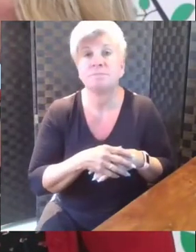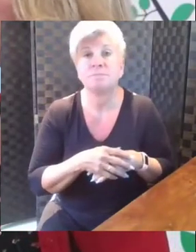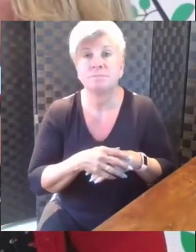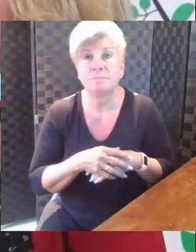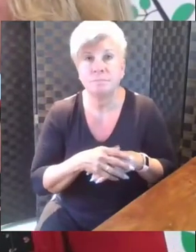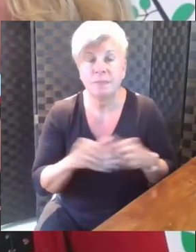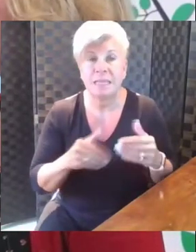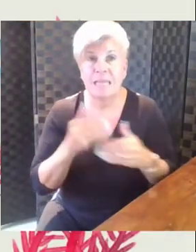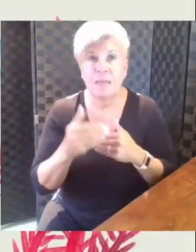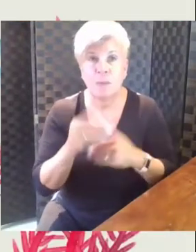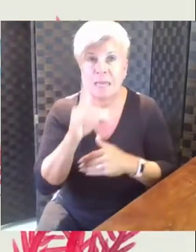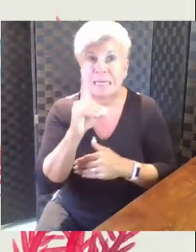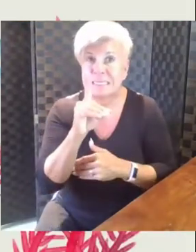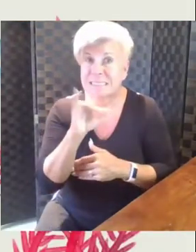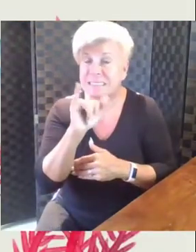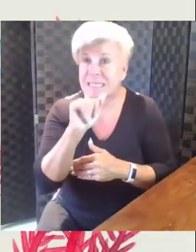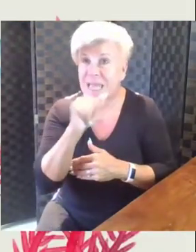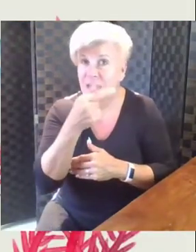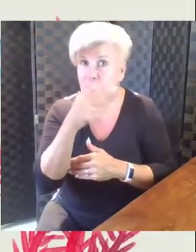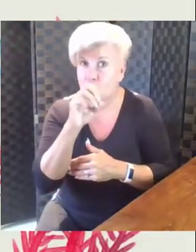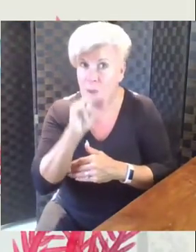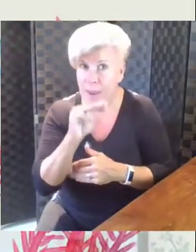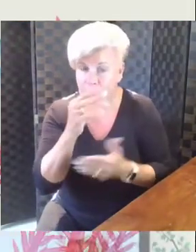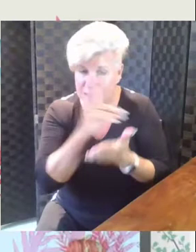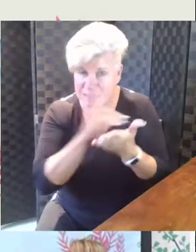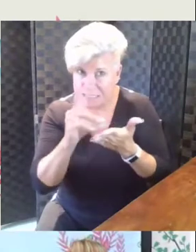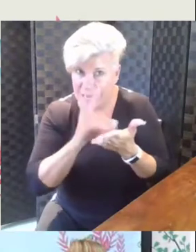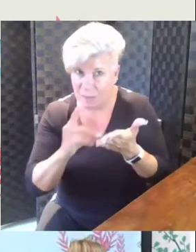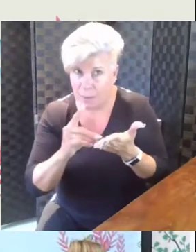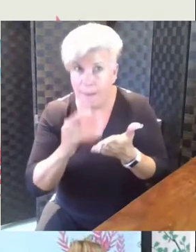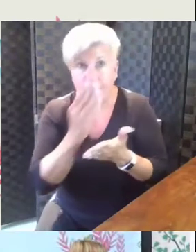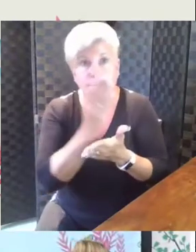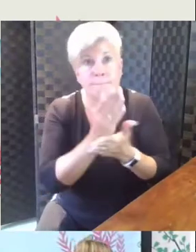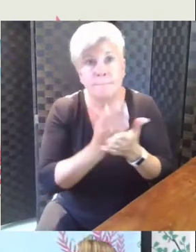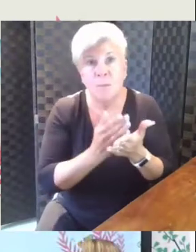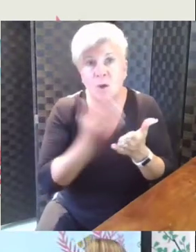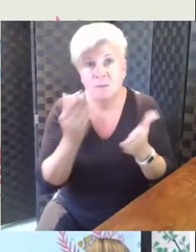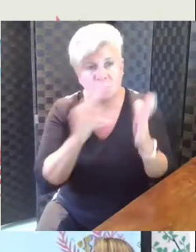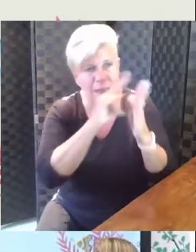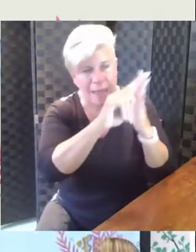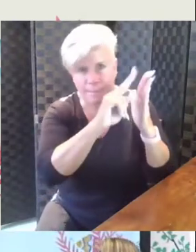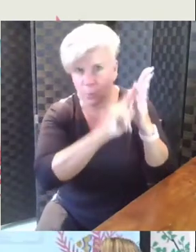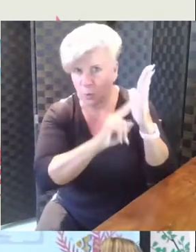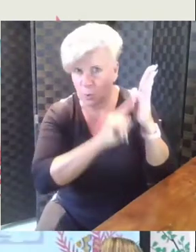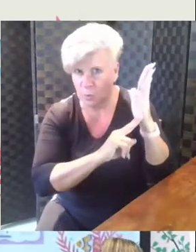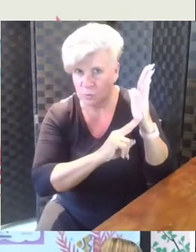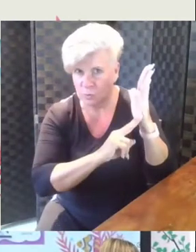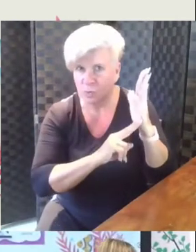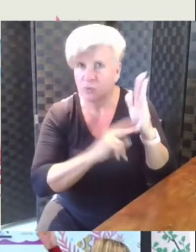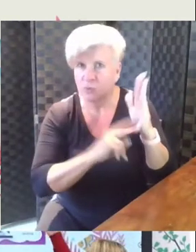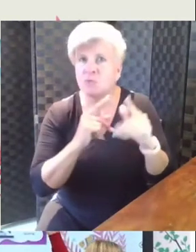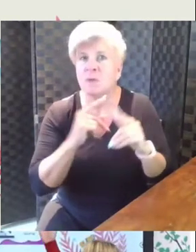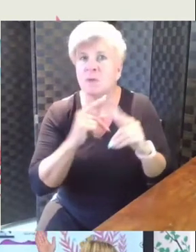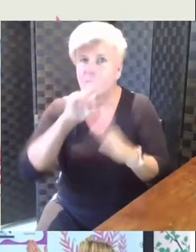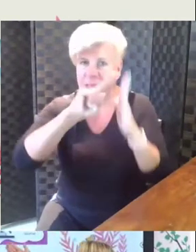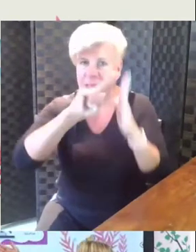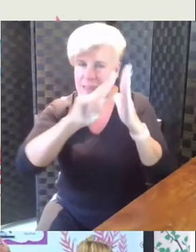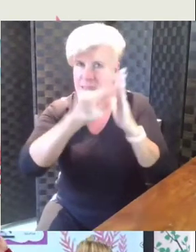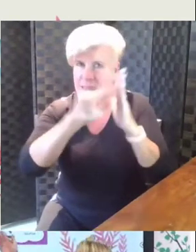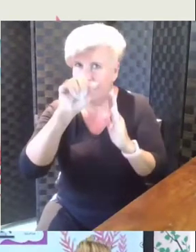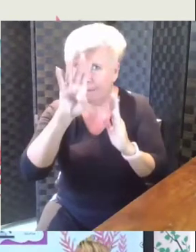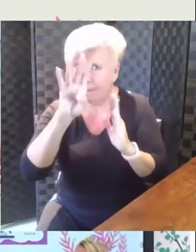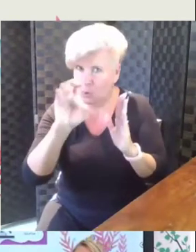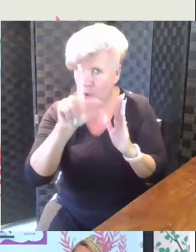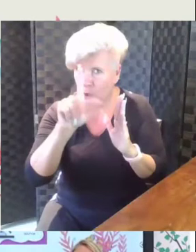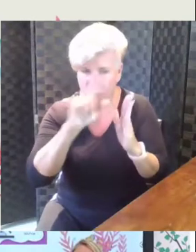The next one is a diagram. So the diagram shows us parts of the object, and usually when you have a diagram, they will have